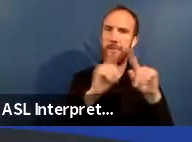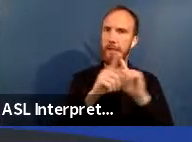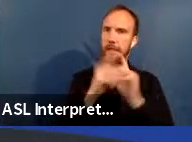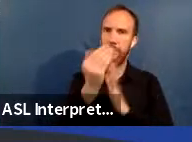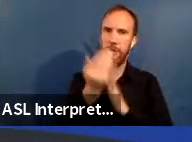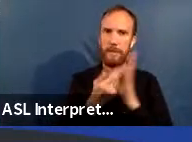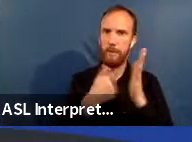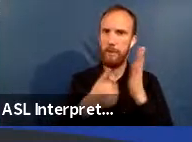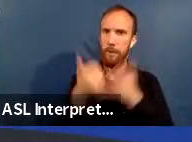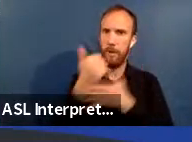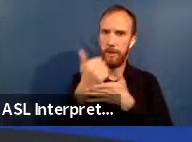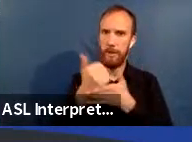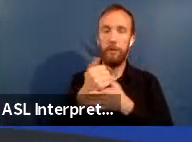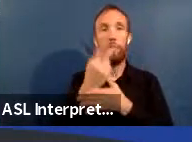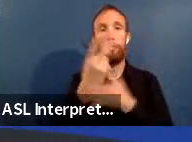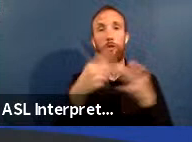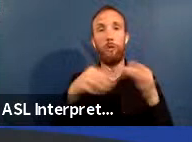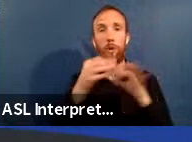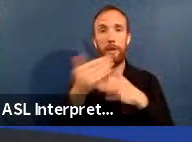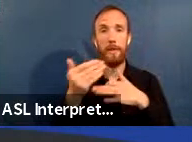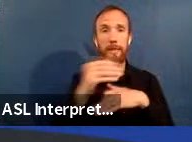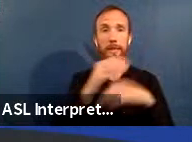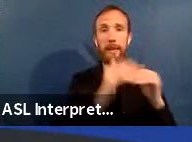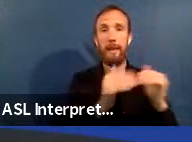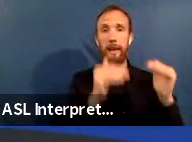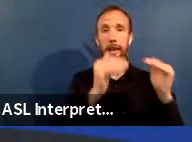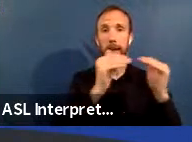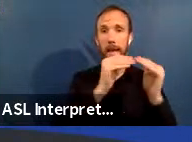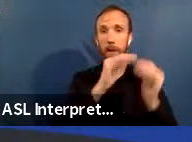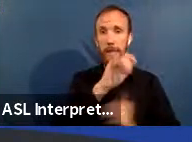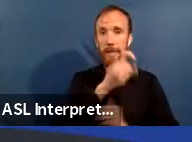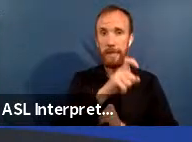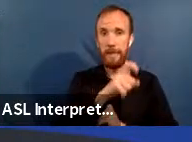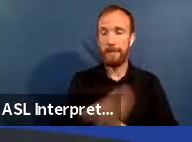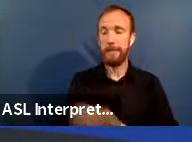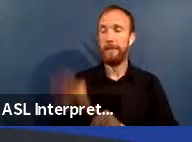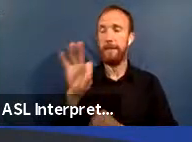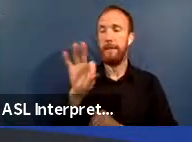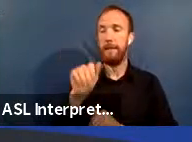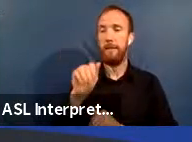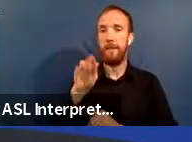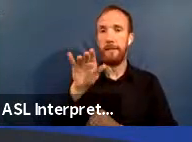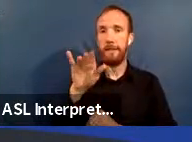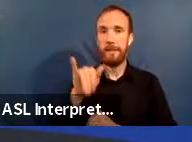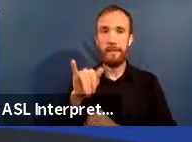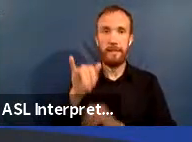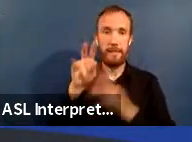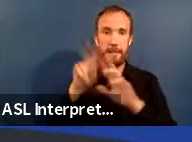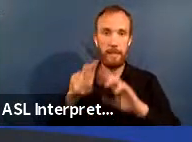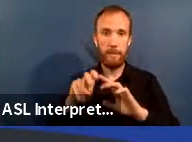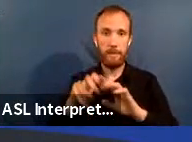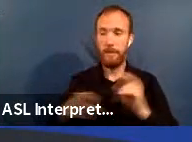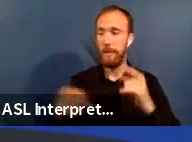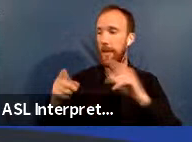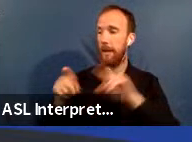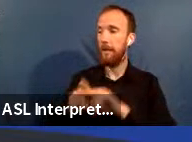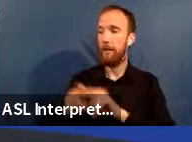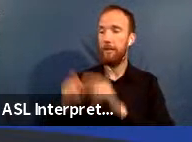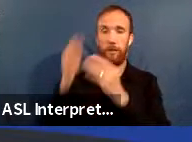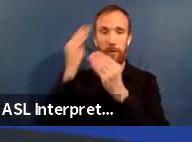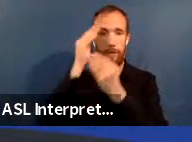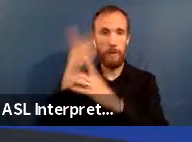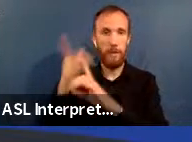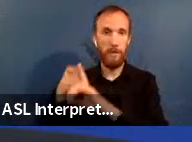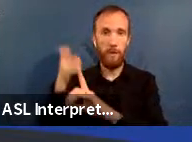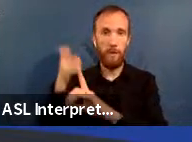be the equity index and the facility assessment, along with our informed information from the field.